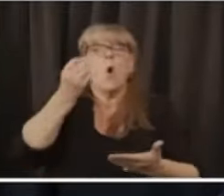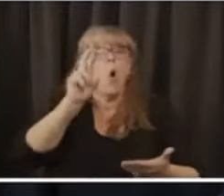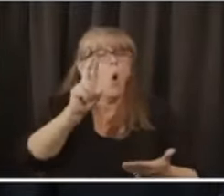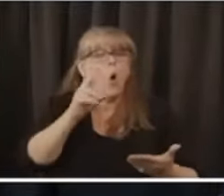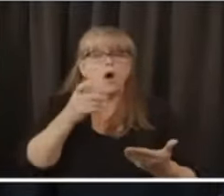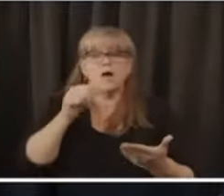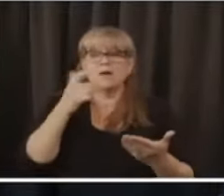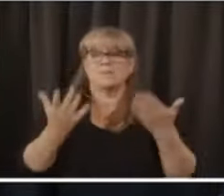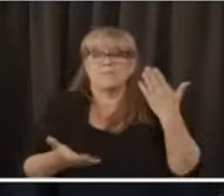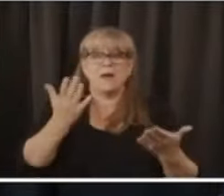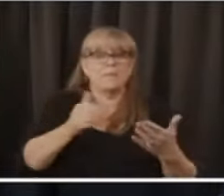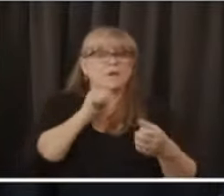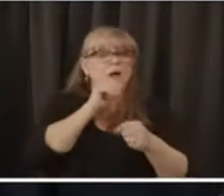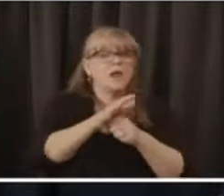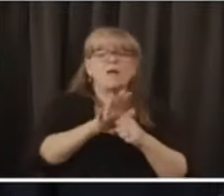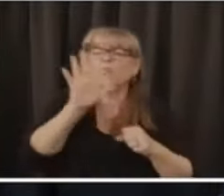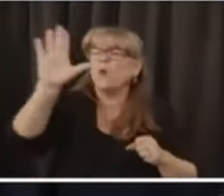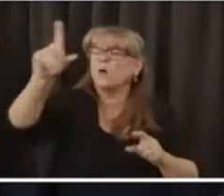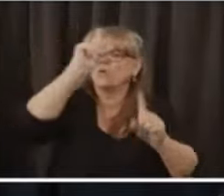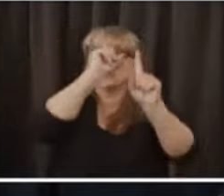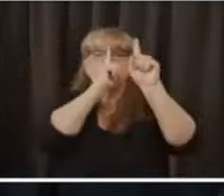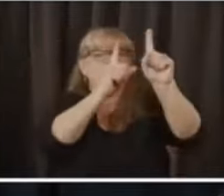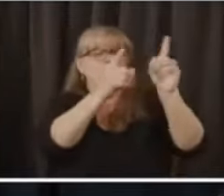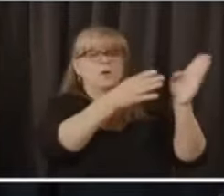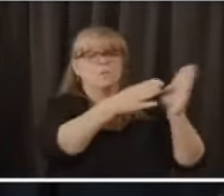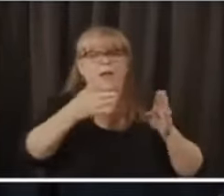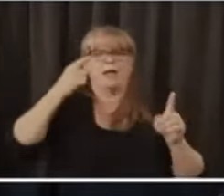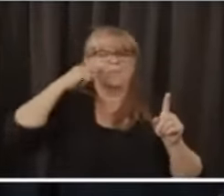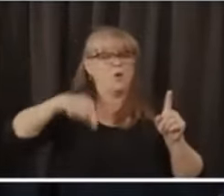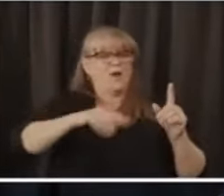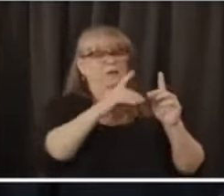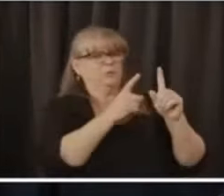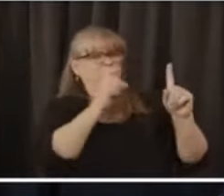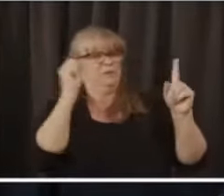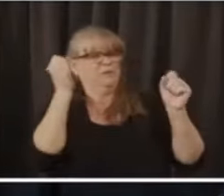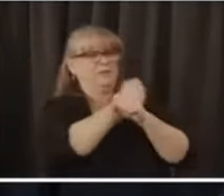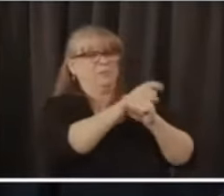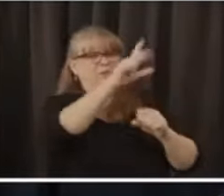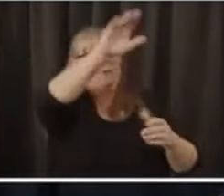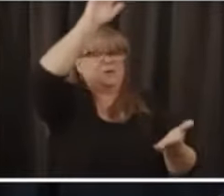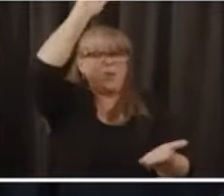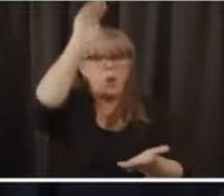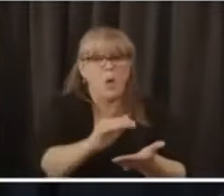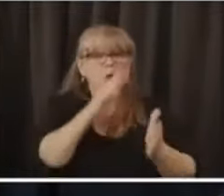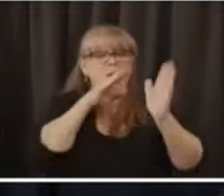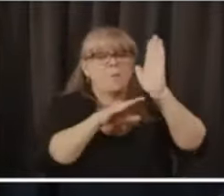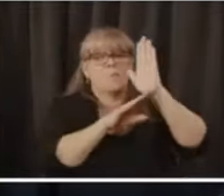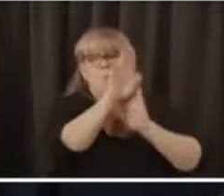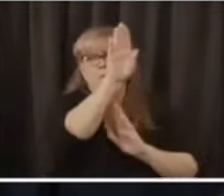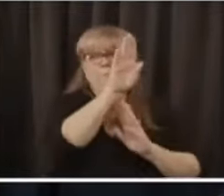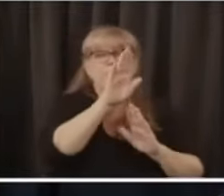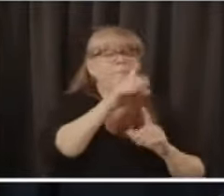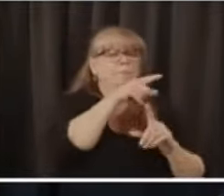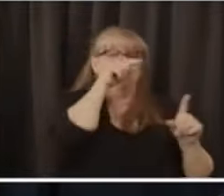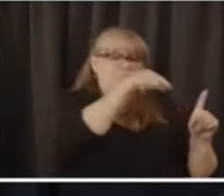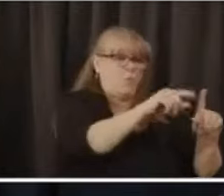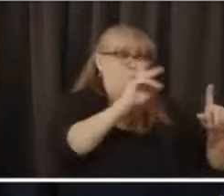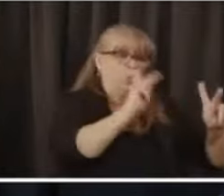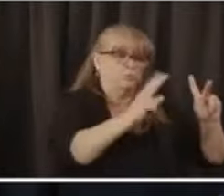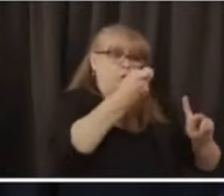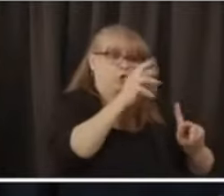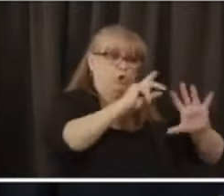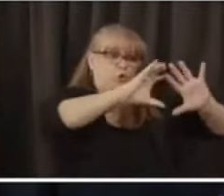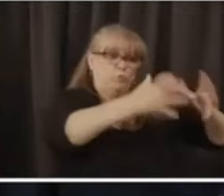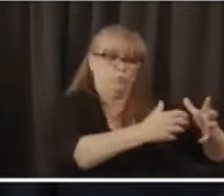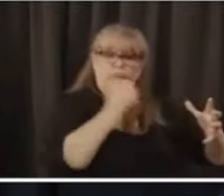improve uptake as we try and get to herd immunity? Well, our data and research shows that you do have the vast majority